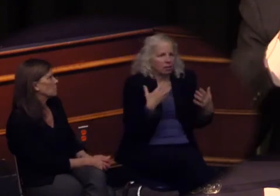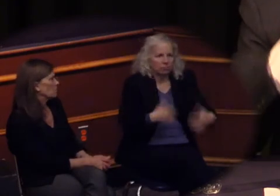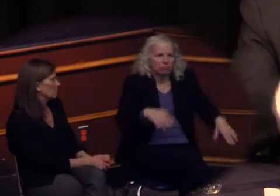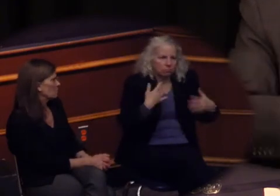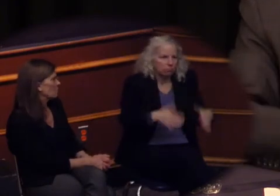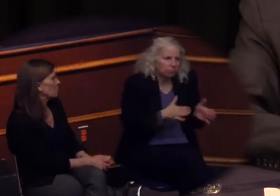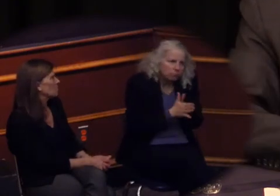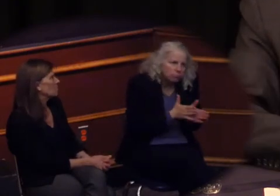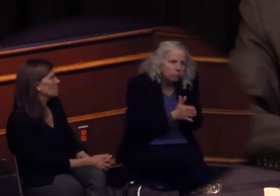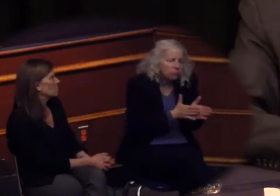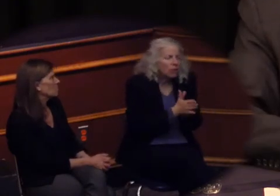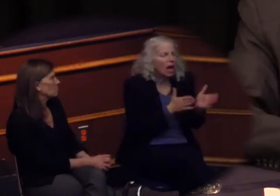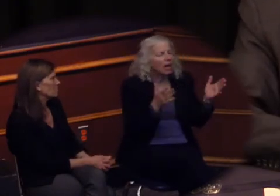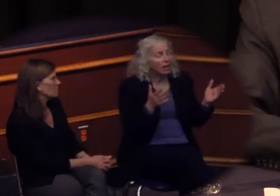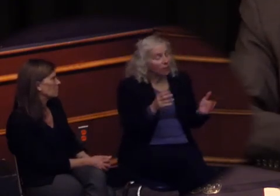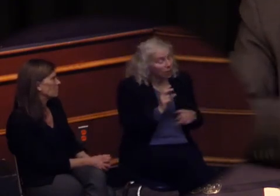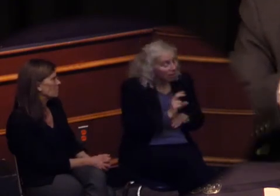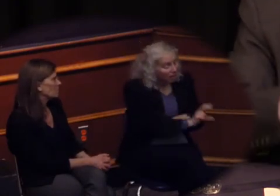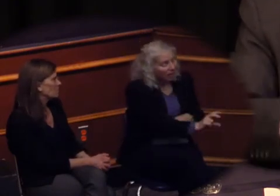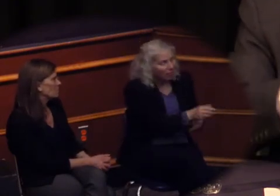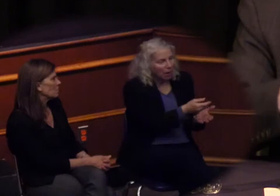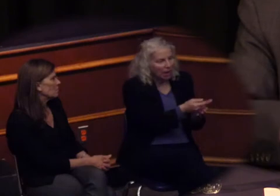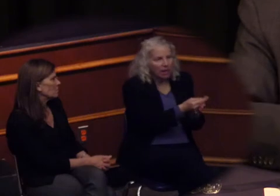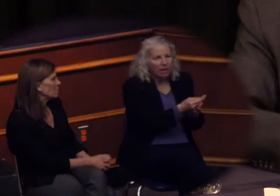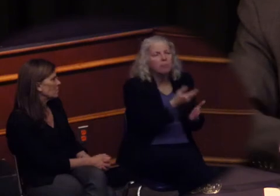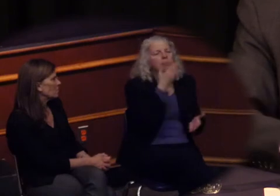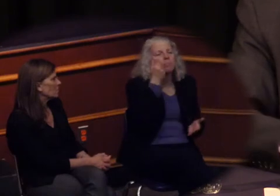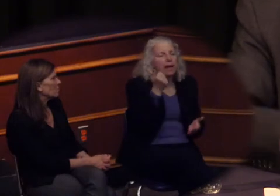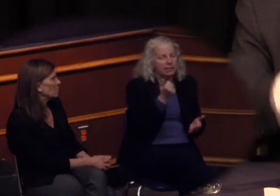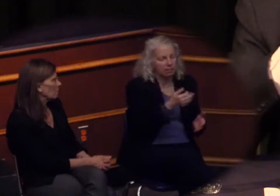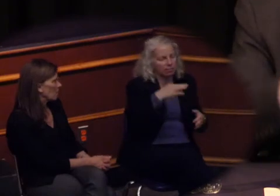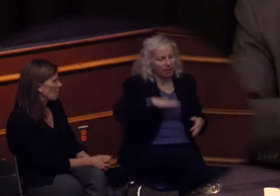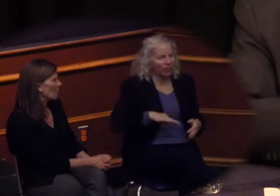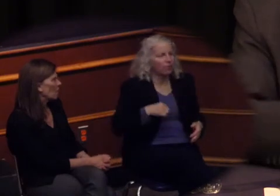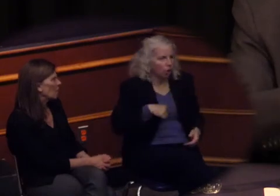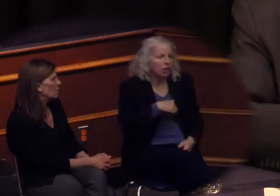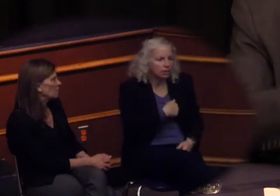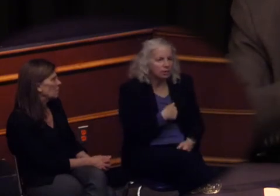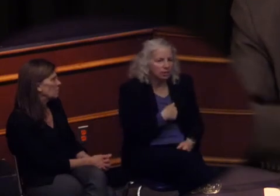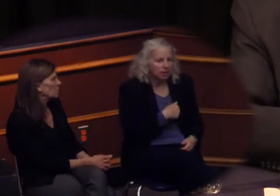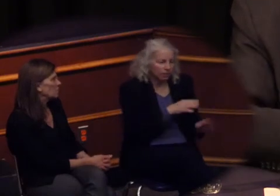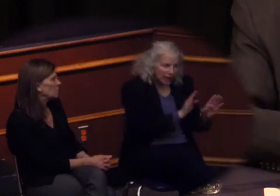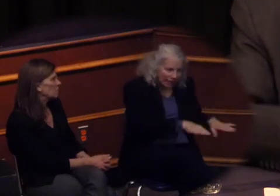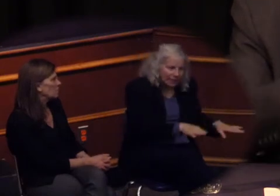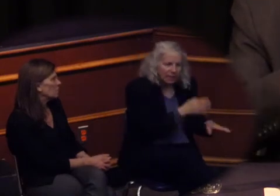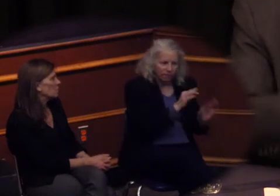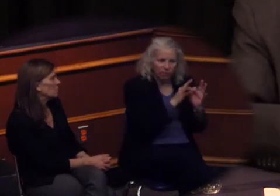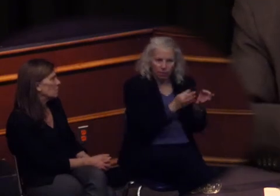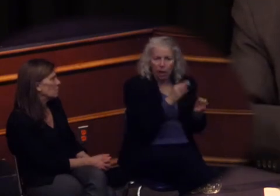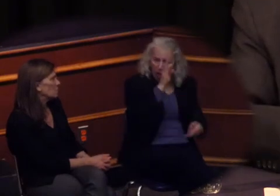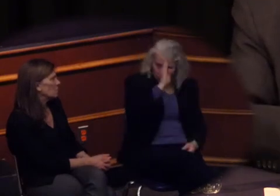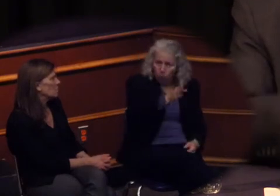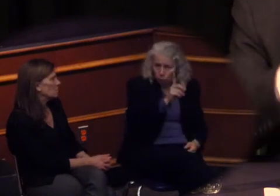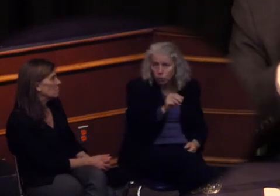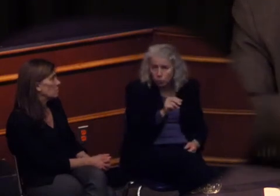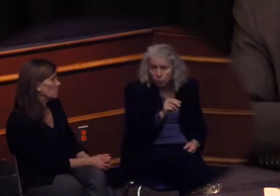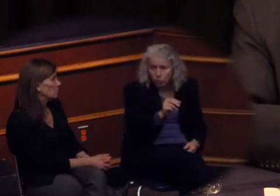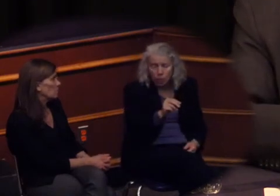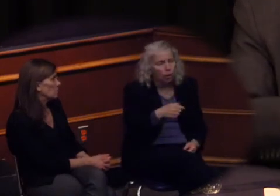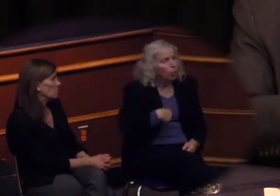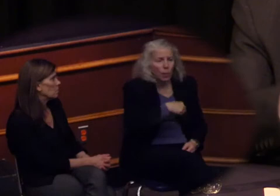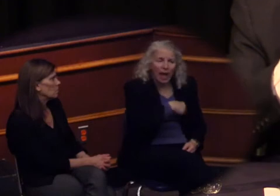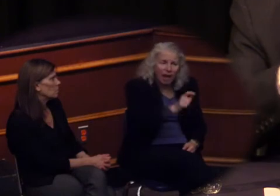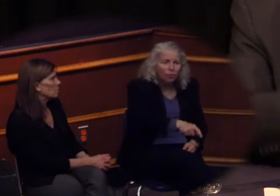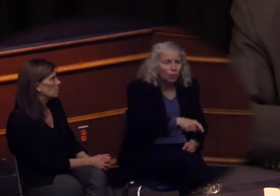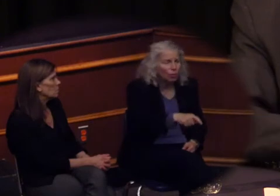we can do that can make the biggest return on investment for kids and families, and I will get this done. We have to. We have to